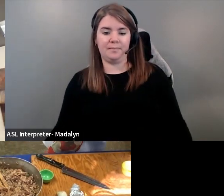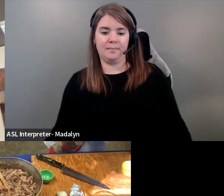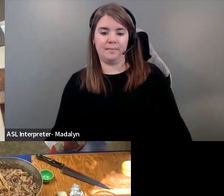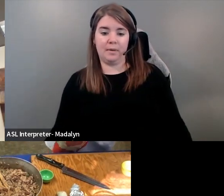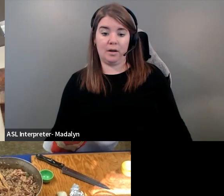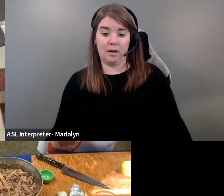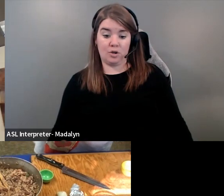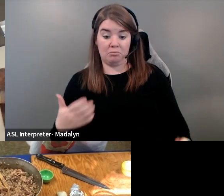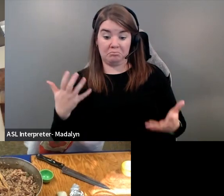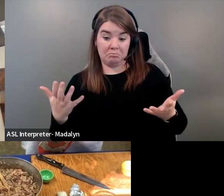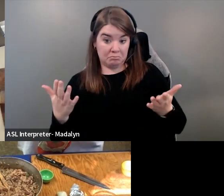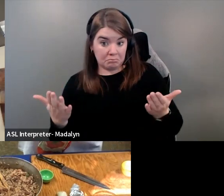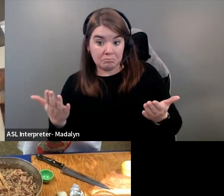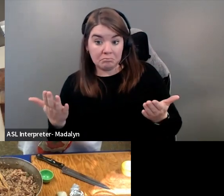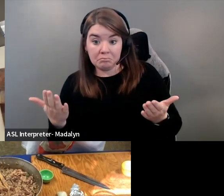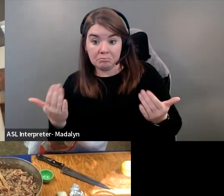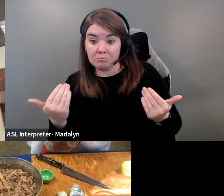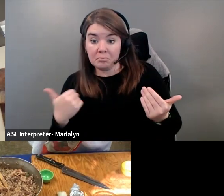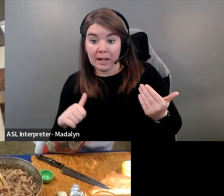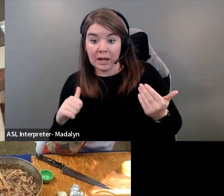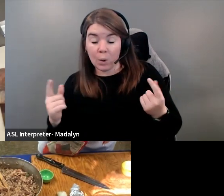there any questions?